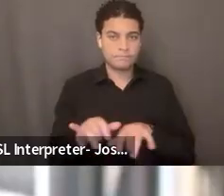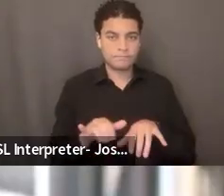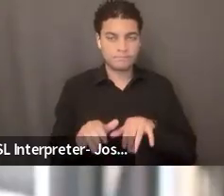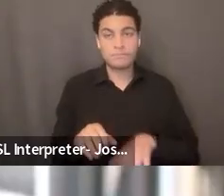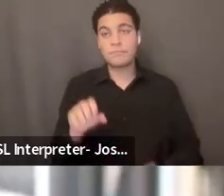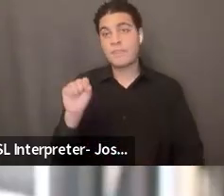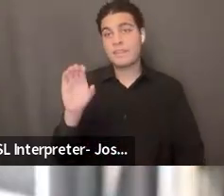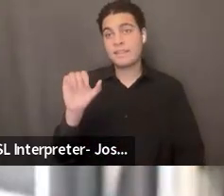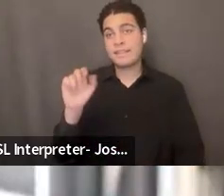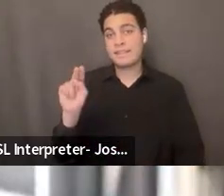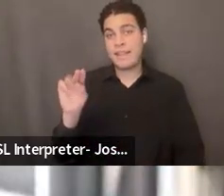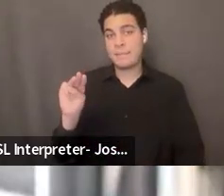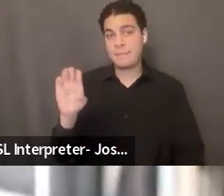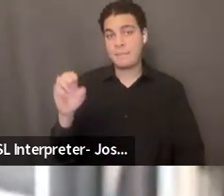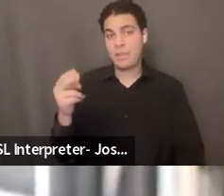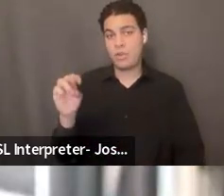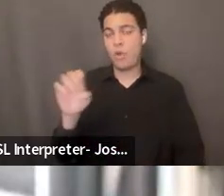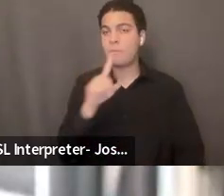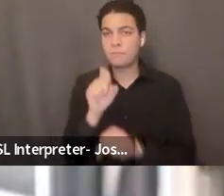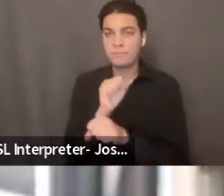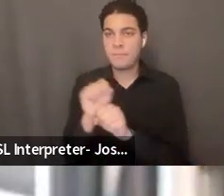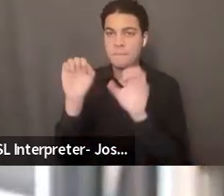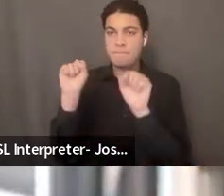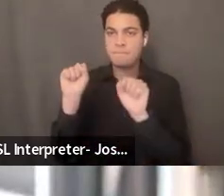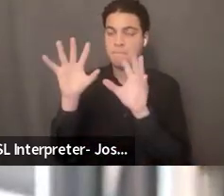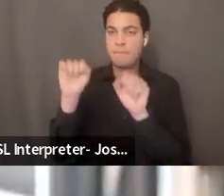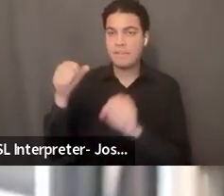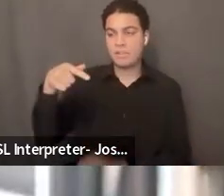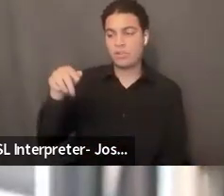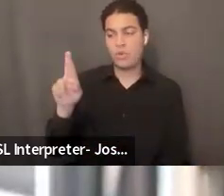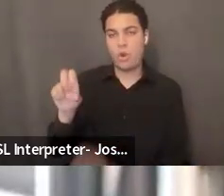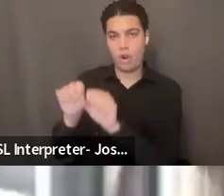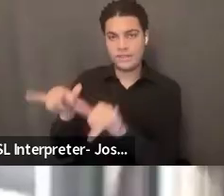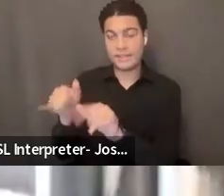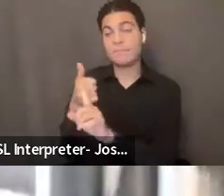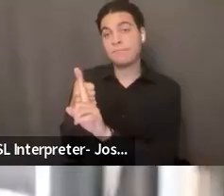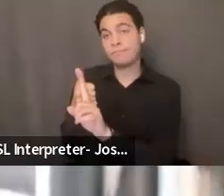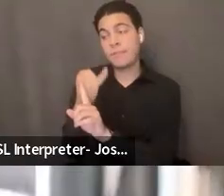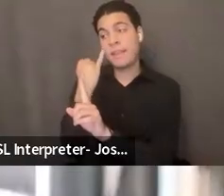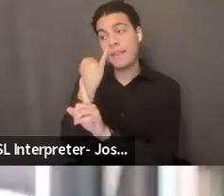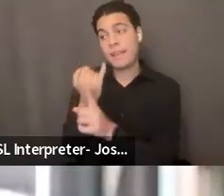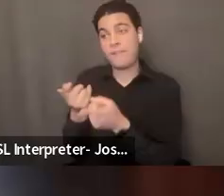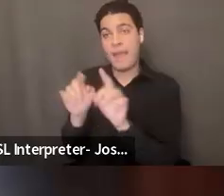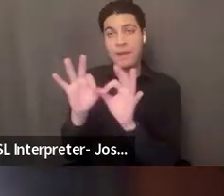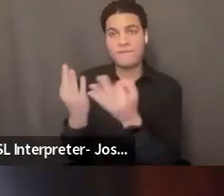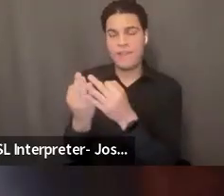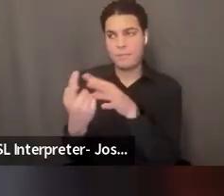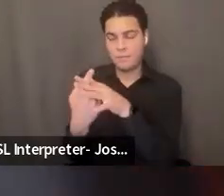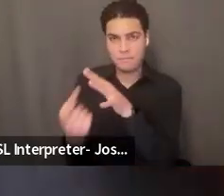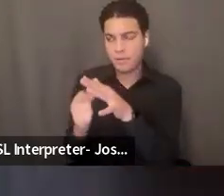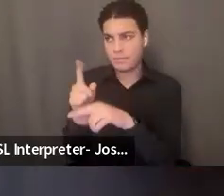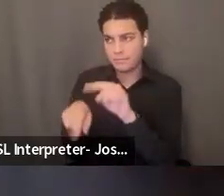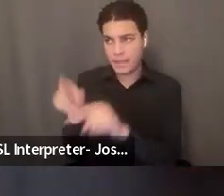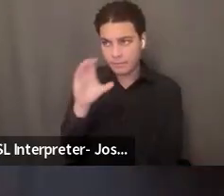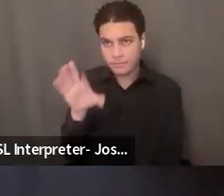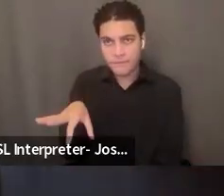ScanMeHome is an iron-on QR code safety system that reconnects families in the event they go missing. ScanMeHome works pretty simple. You go to